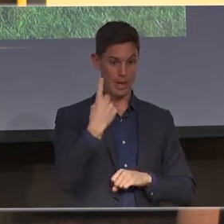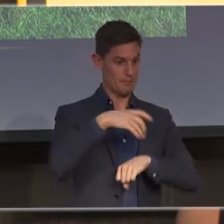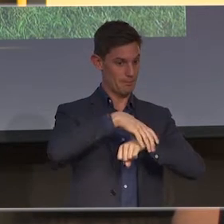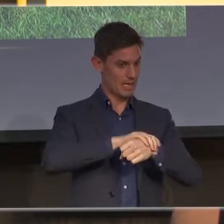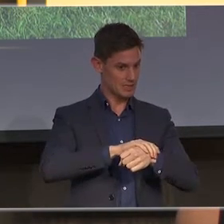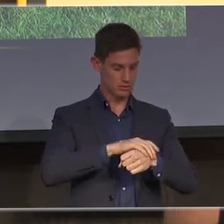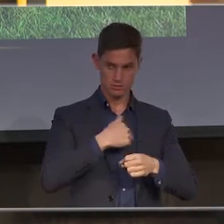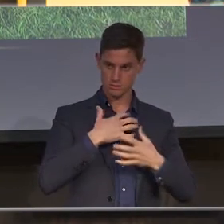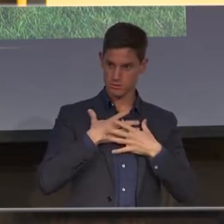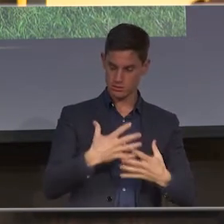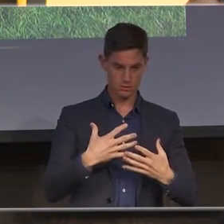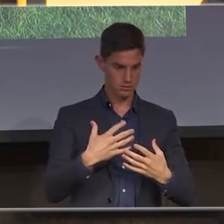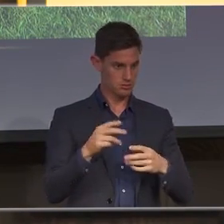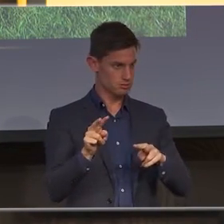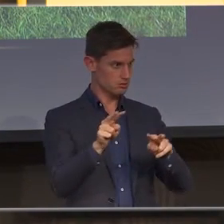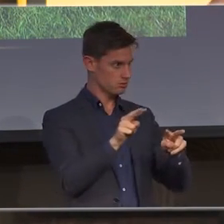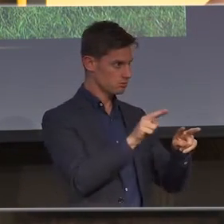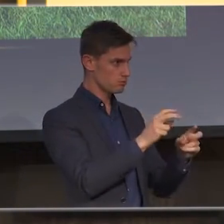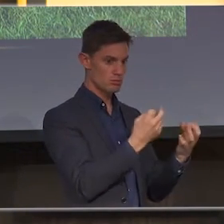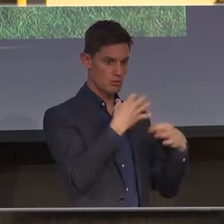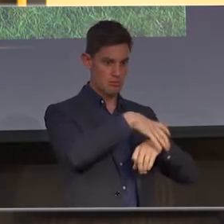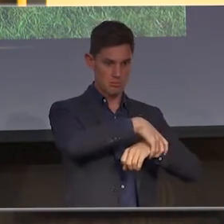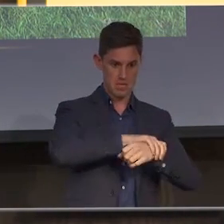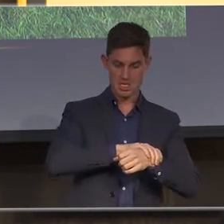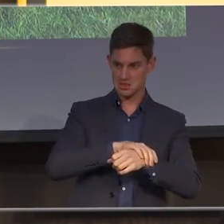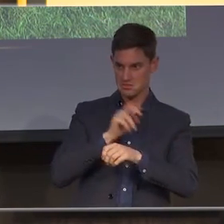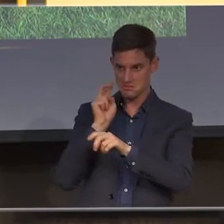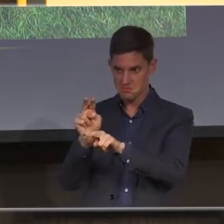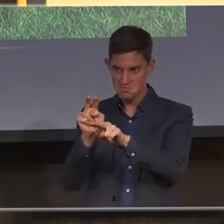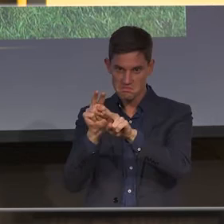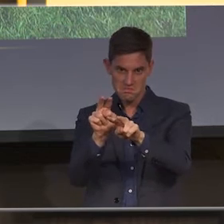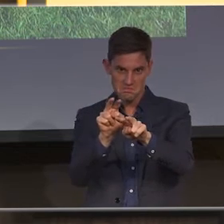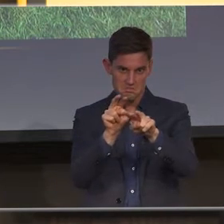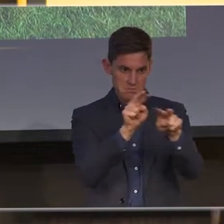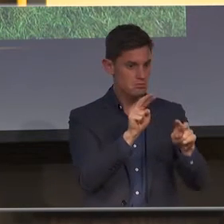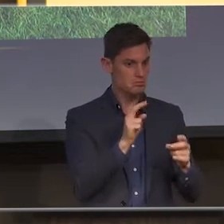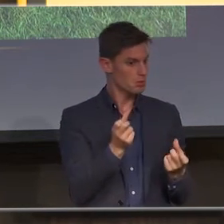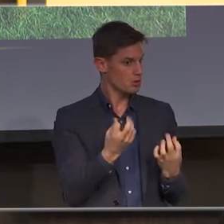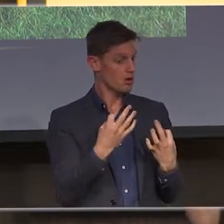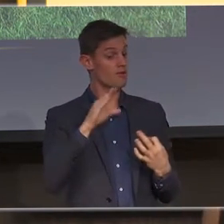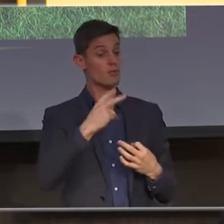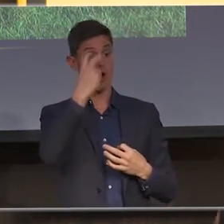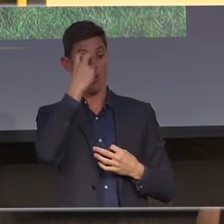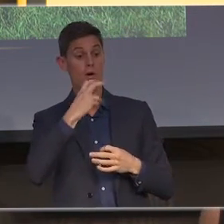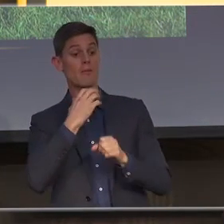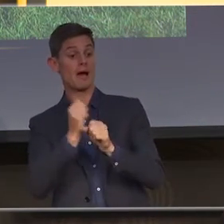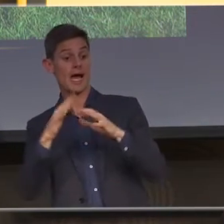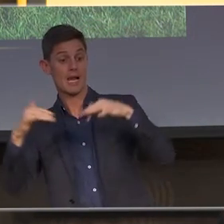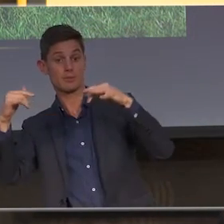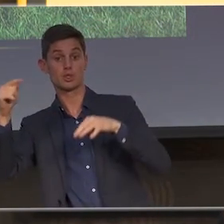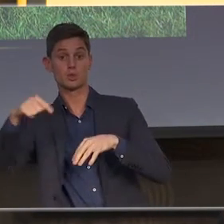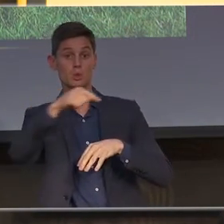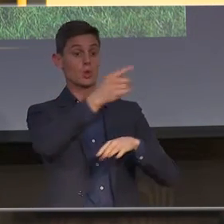was fascinating. There was not one police officer along our path from Old Parliament House up to New Parliament